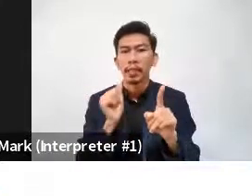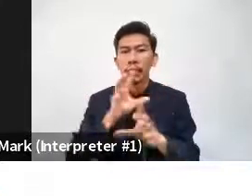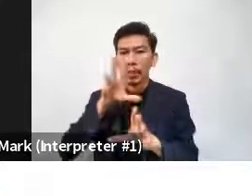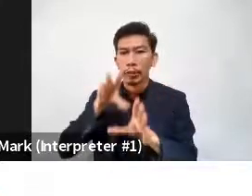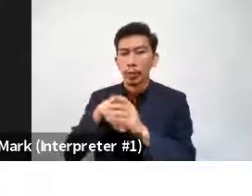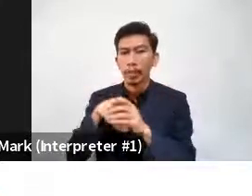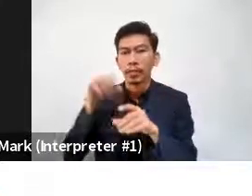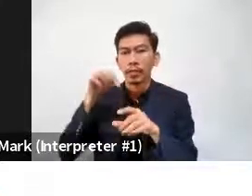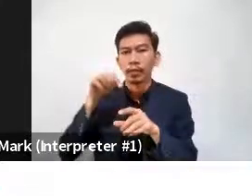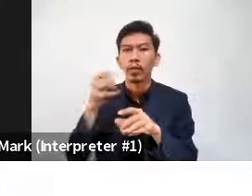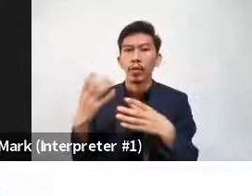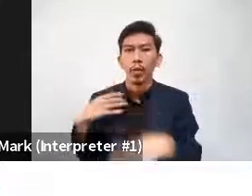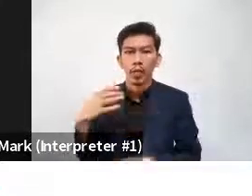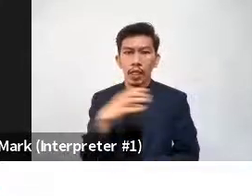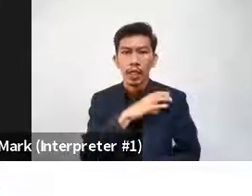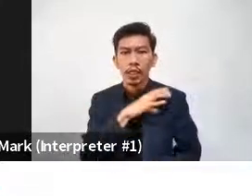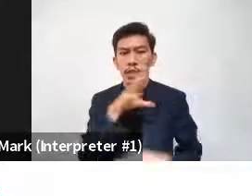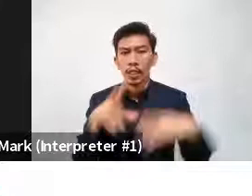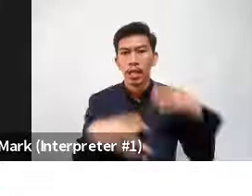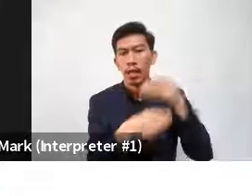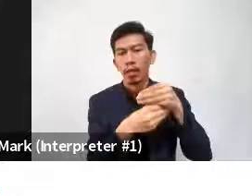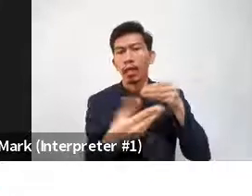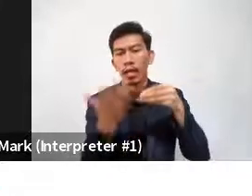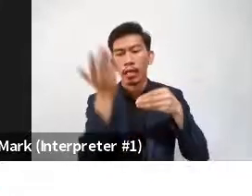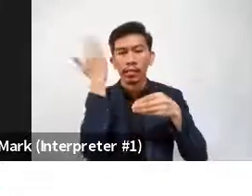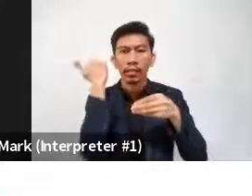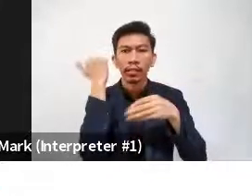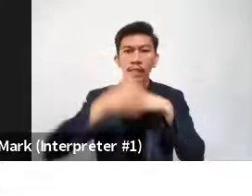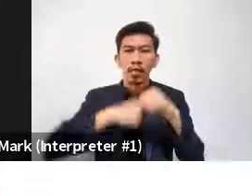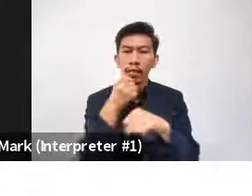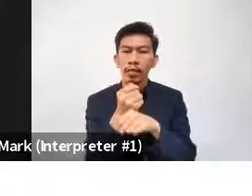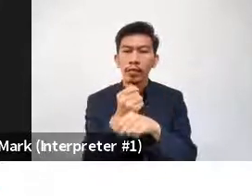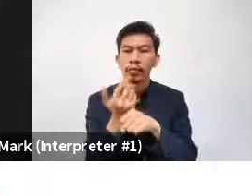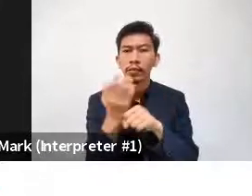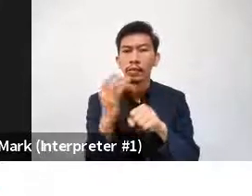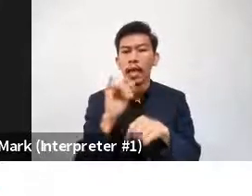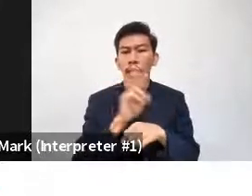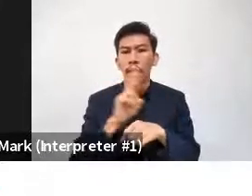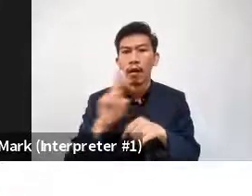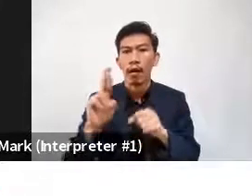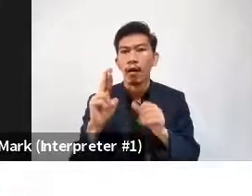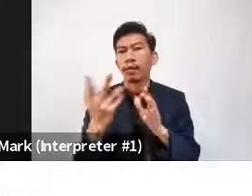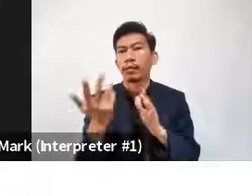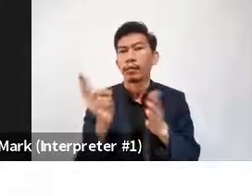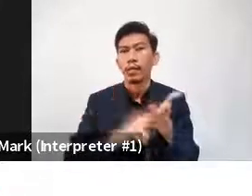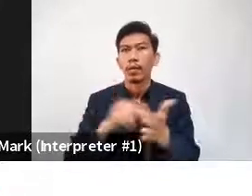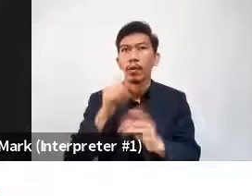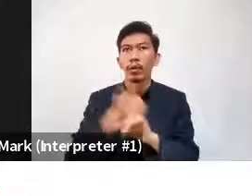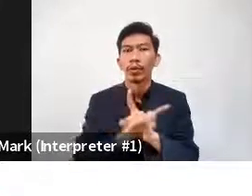congressional insertion last year, because when the IRR was signed August